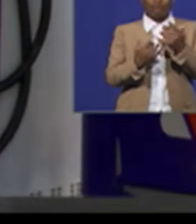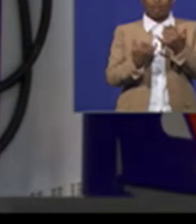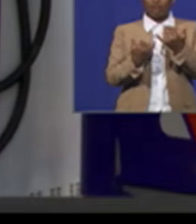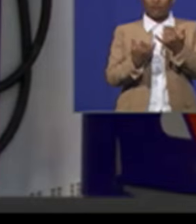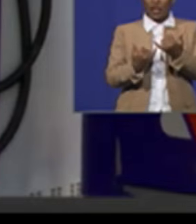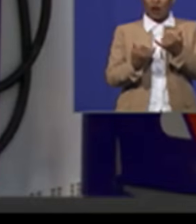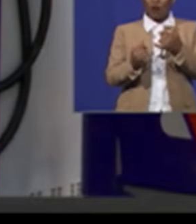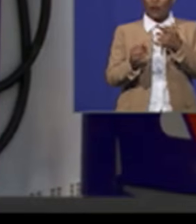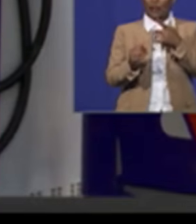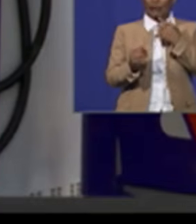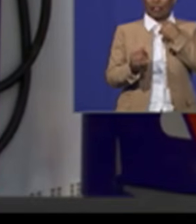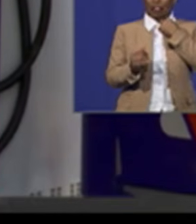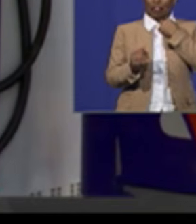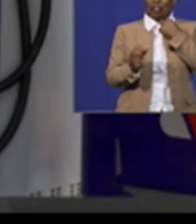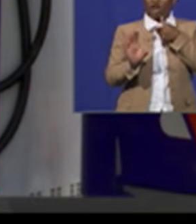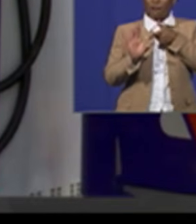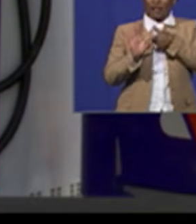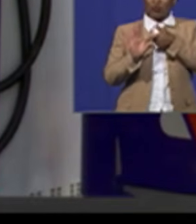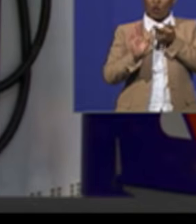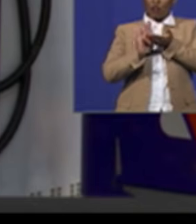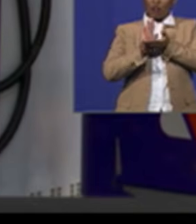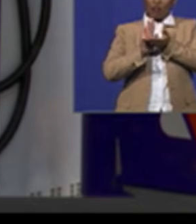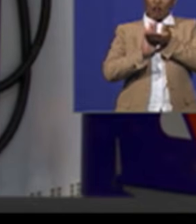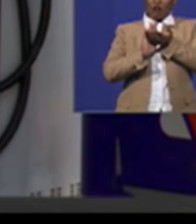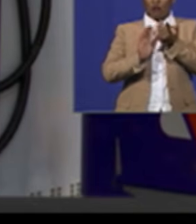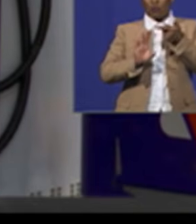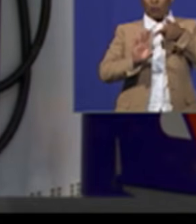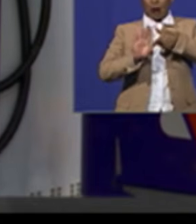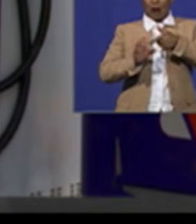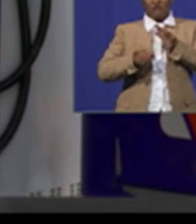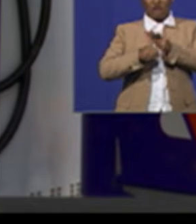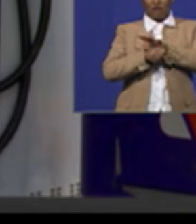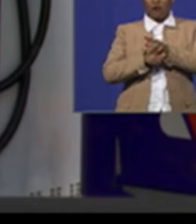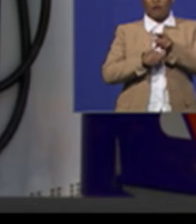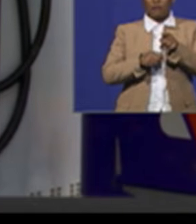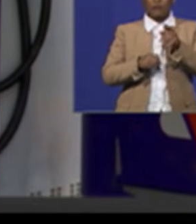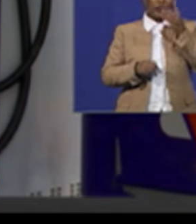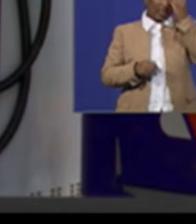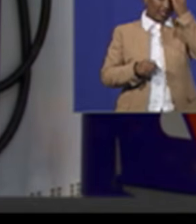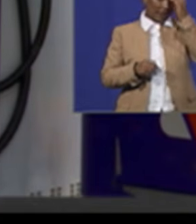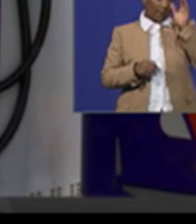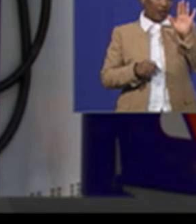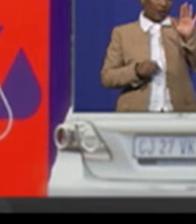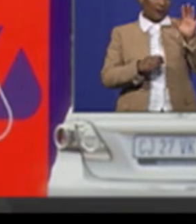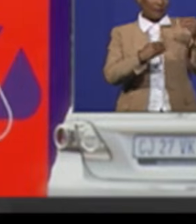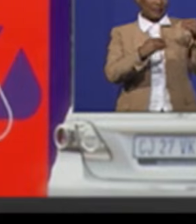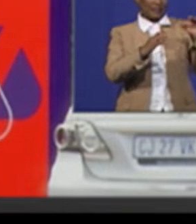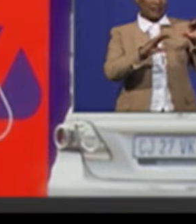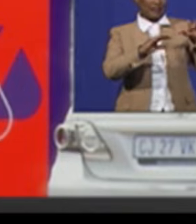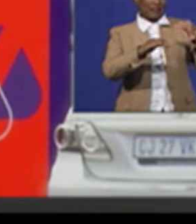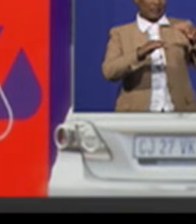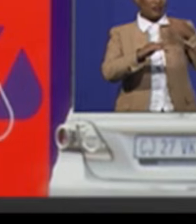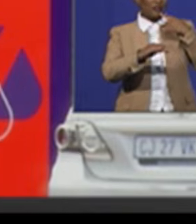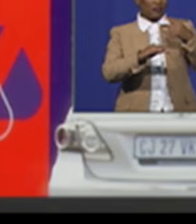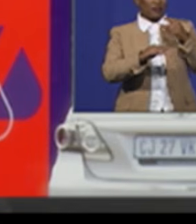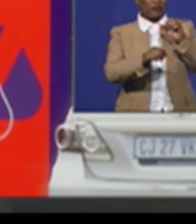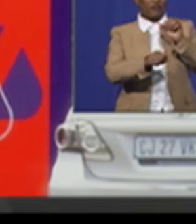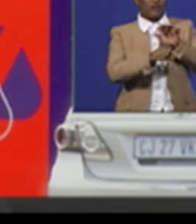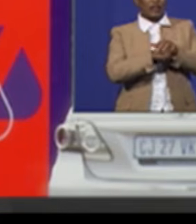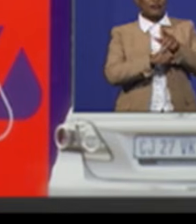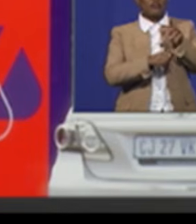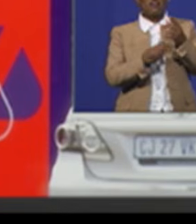ka lookwane. Go le jalo phaposi kgwebo le madirelo ya kwa Durban ya re koketsego eno e tla ama go romelwa